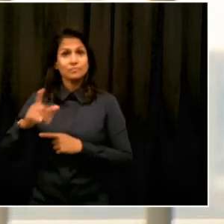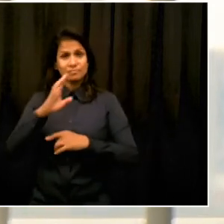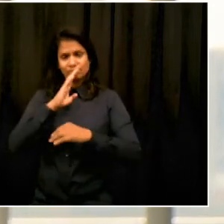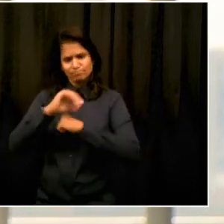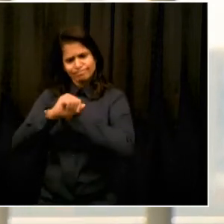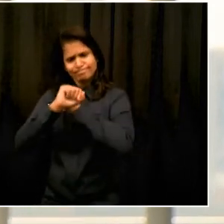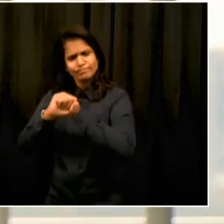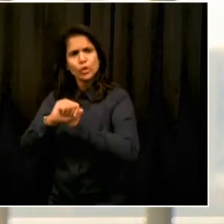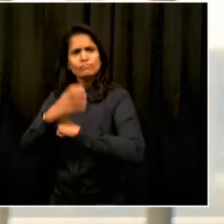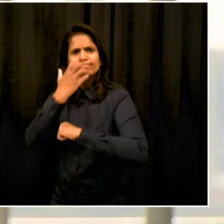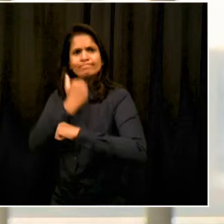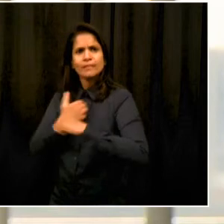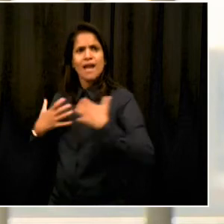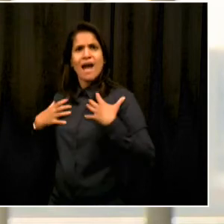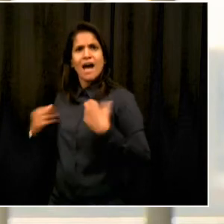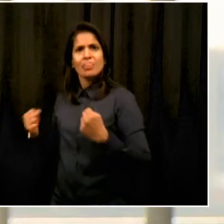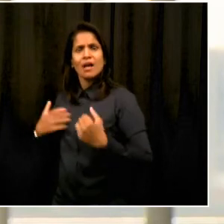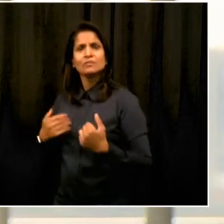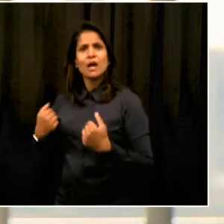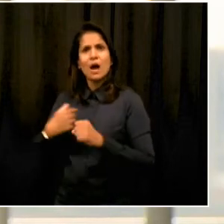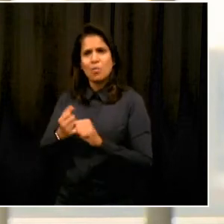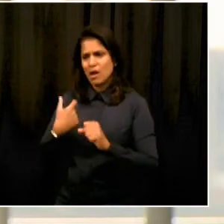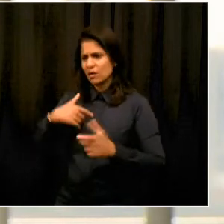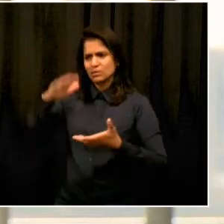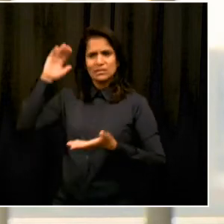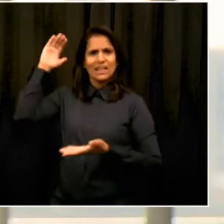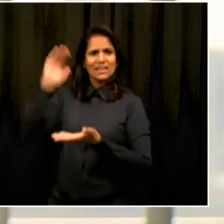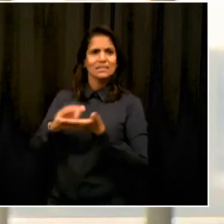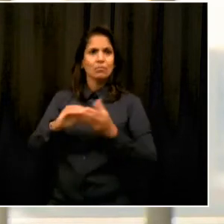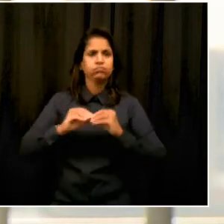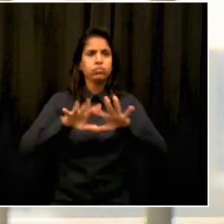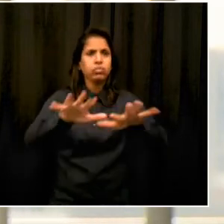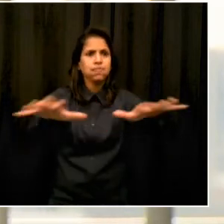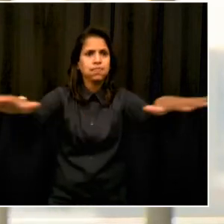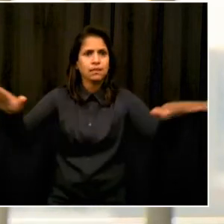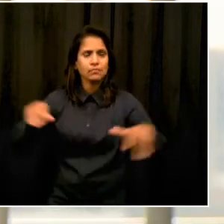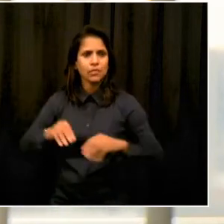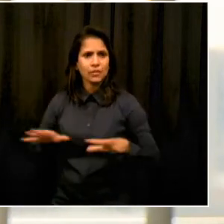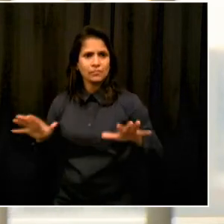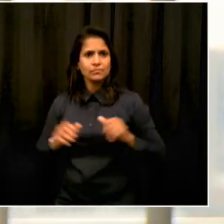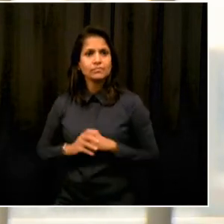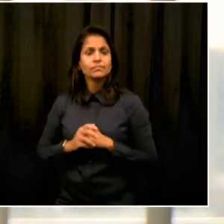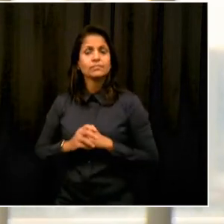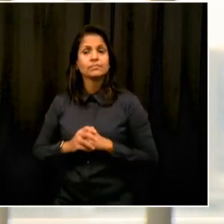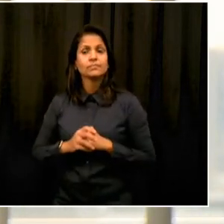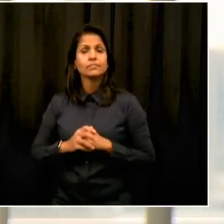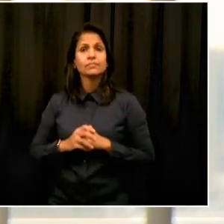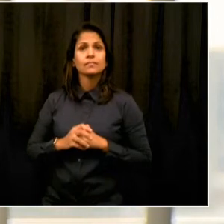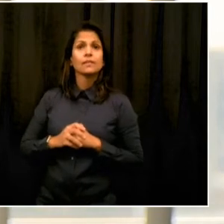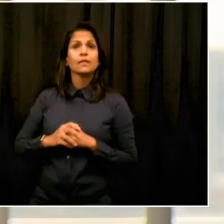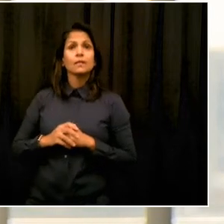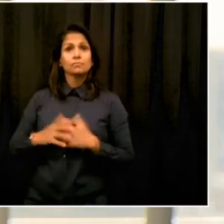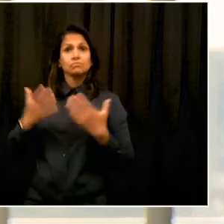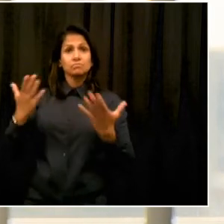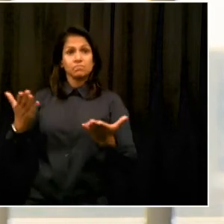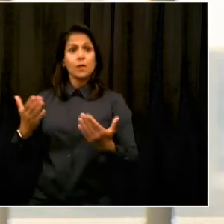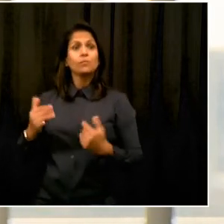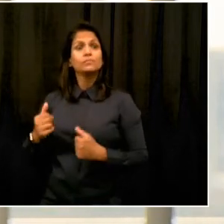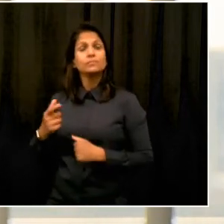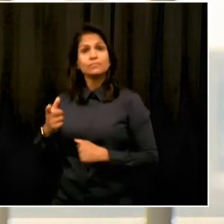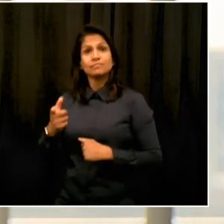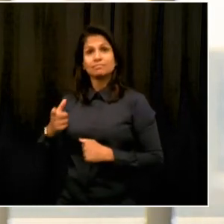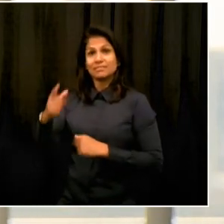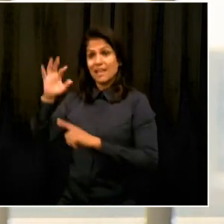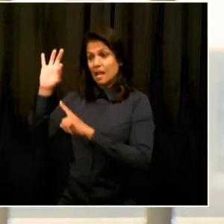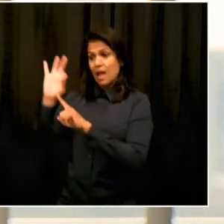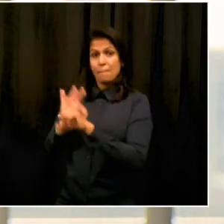that they're not evenly distributed. And over 9 months into the coronavirus pandemic, we see how much suffering has been